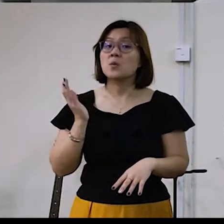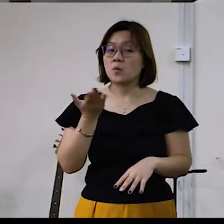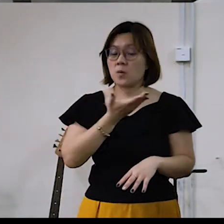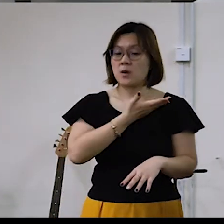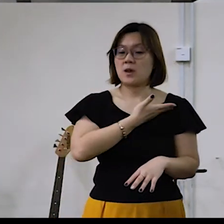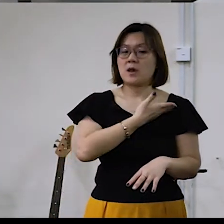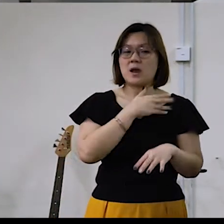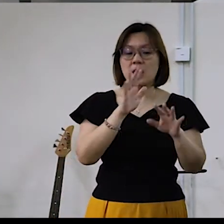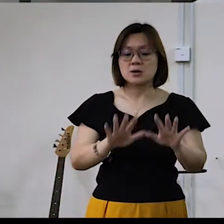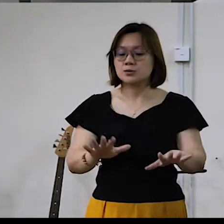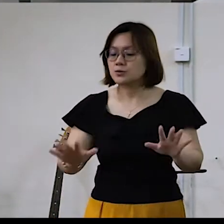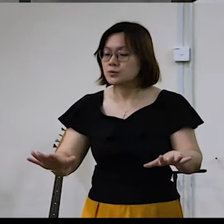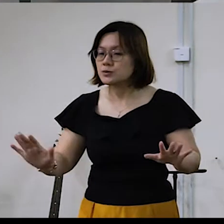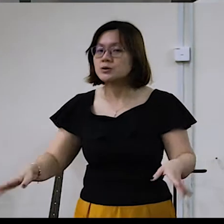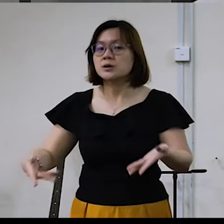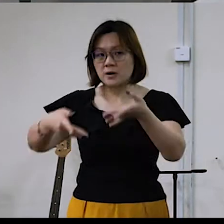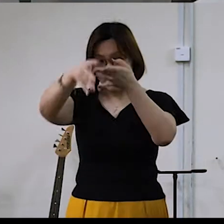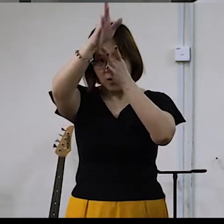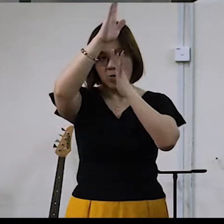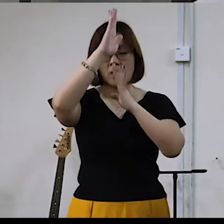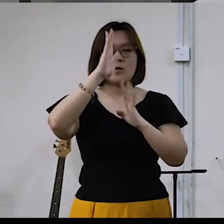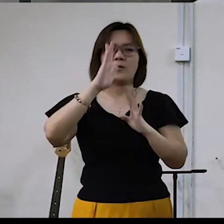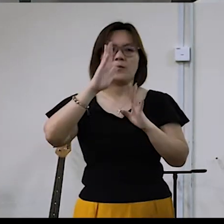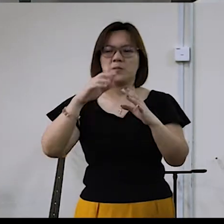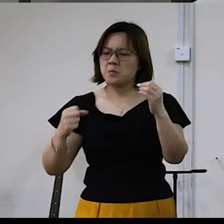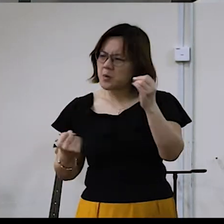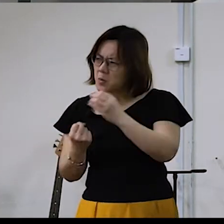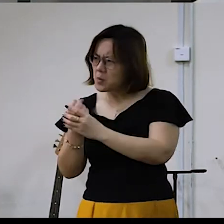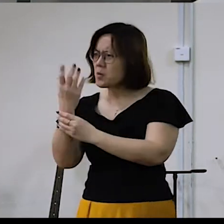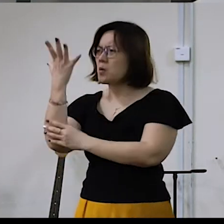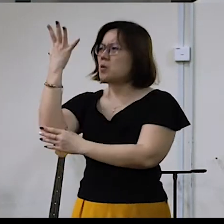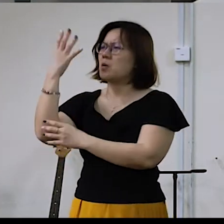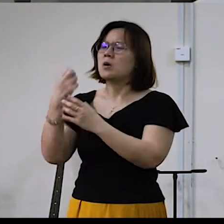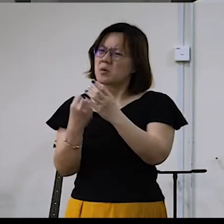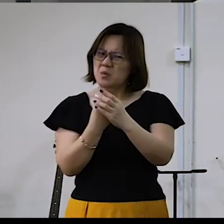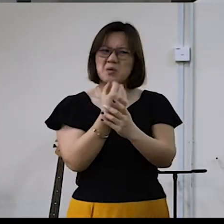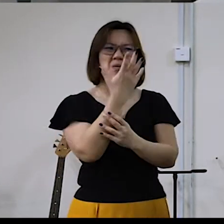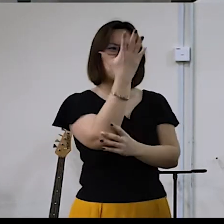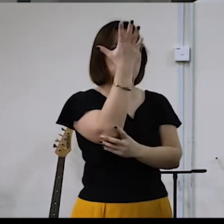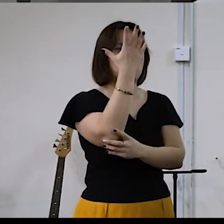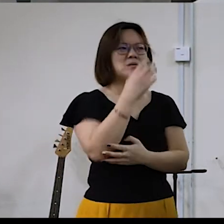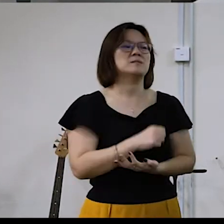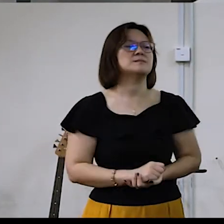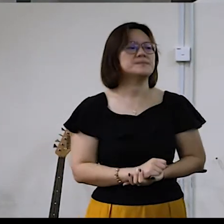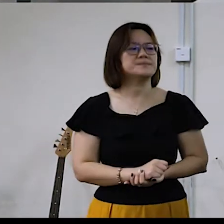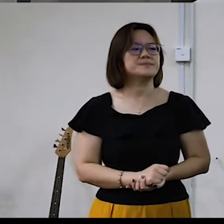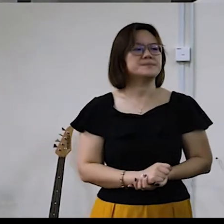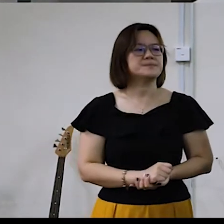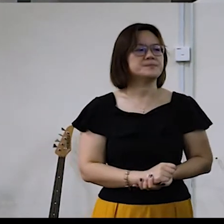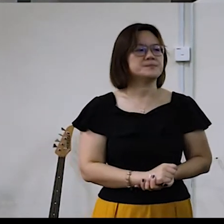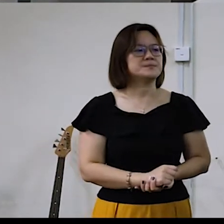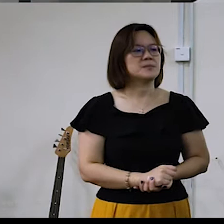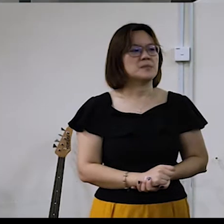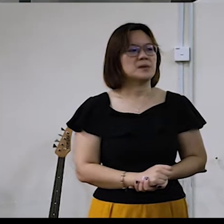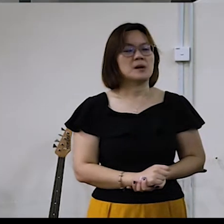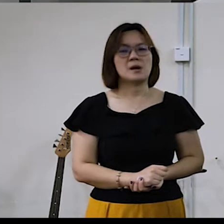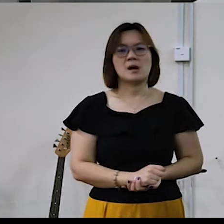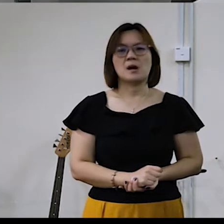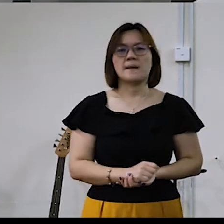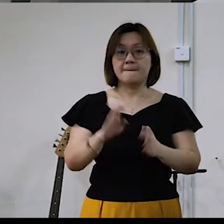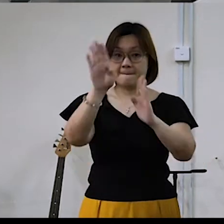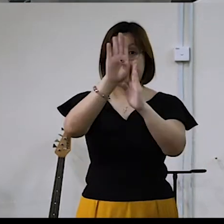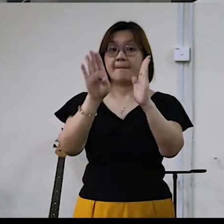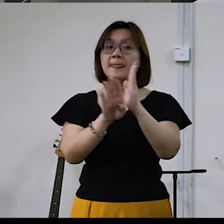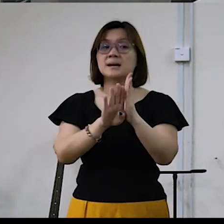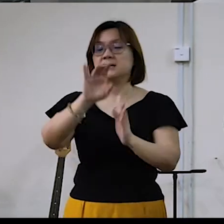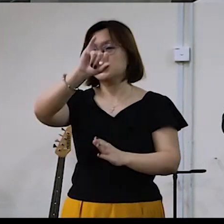Jesus Christ. So grow in the word. So now turn to John chapter 14. And I pray in Jesus' name you'll have an